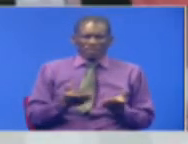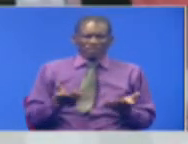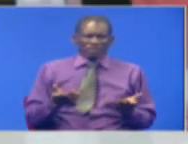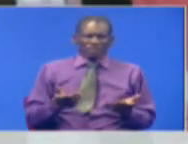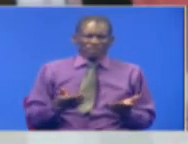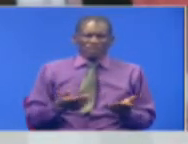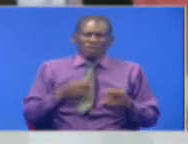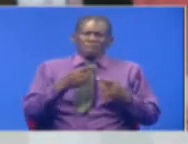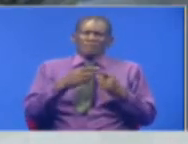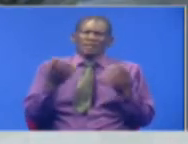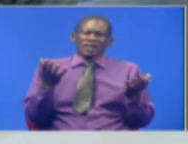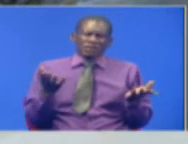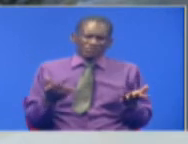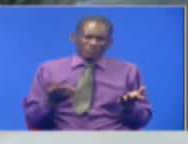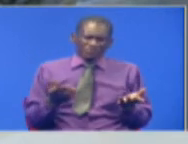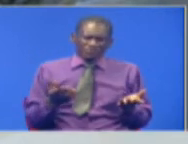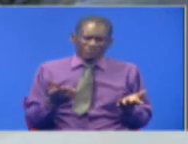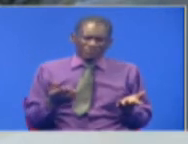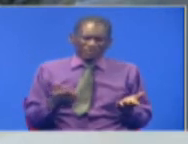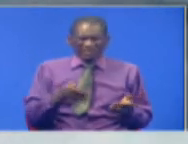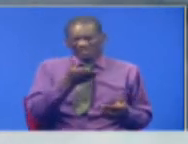Lakini nini?